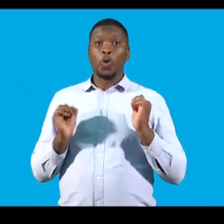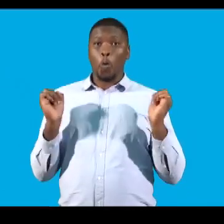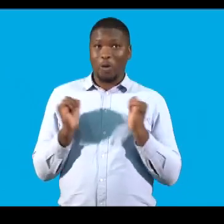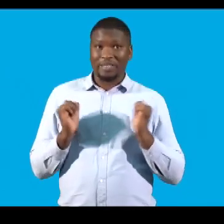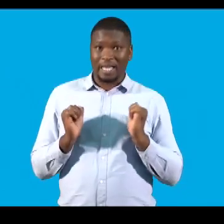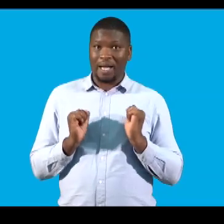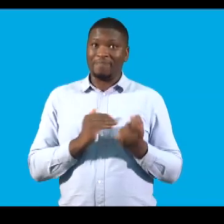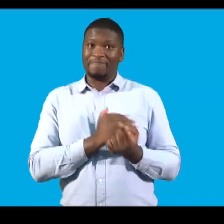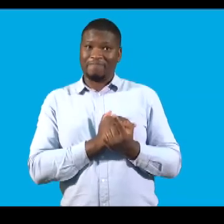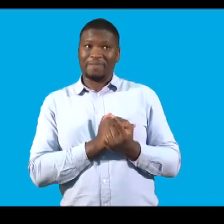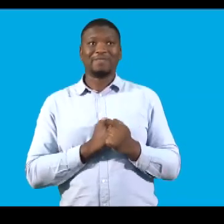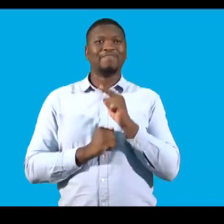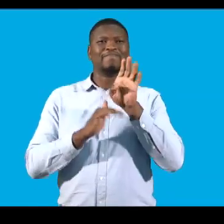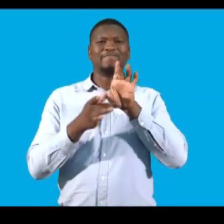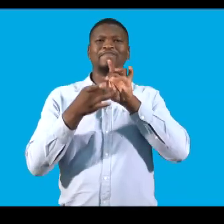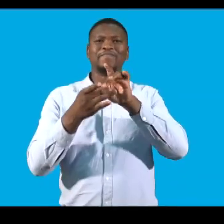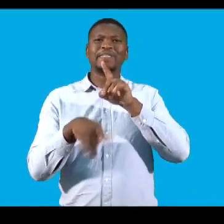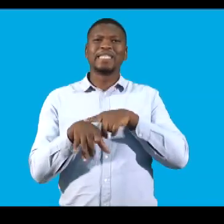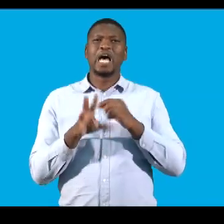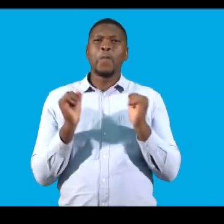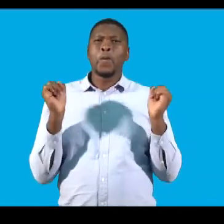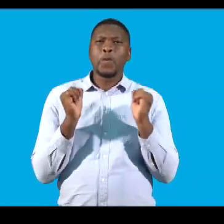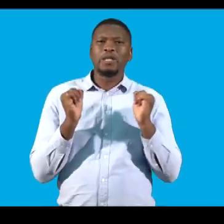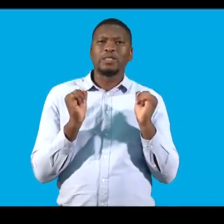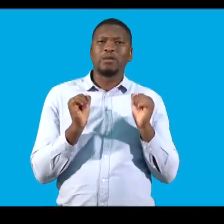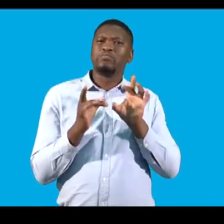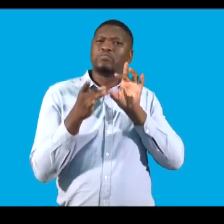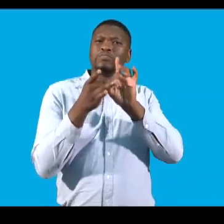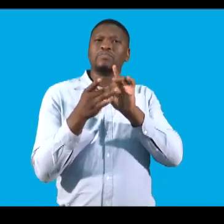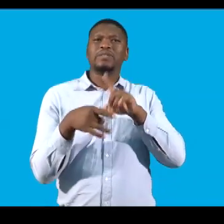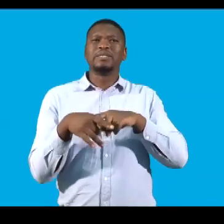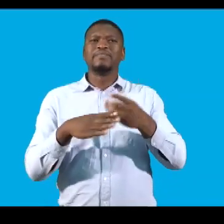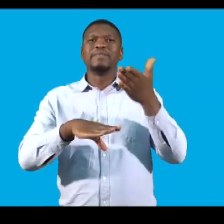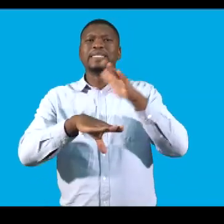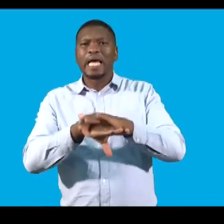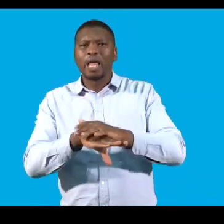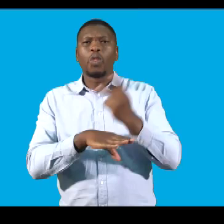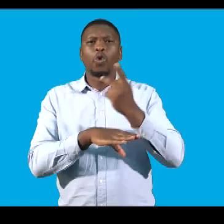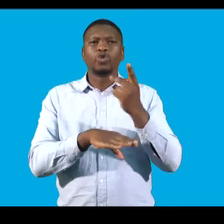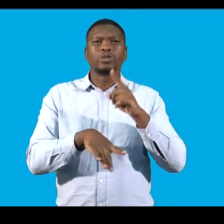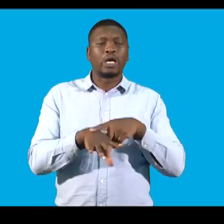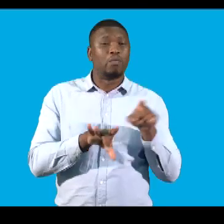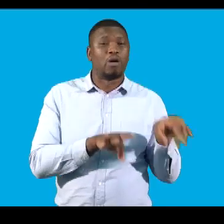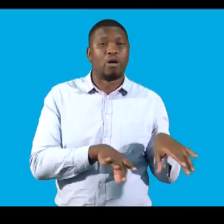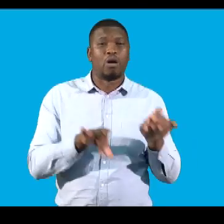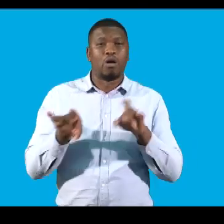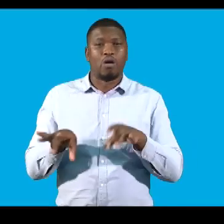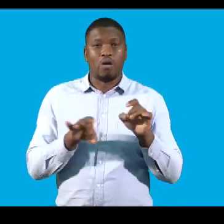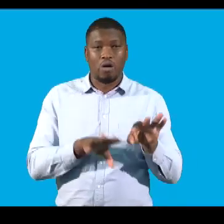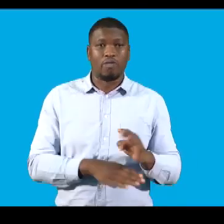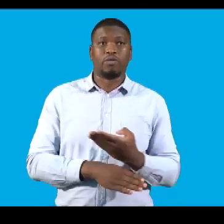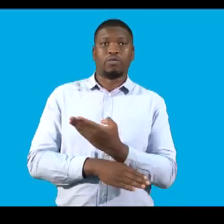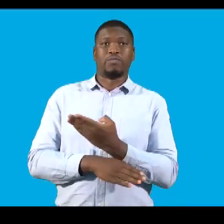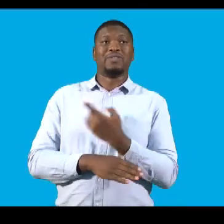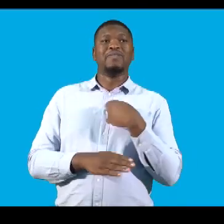The title refers to winter, which is associated with the death and difficult times. The message is a reflection on